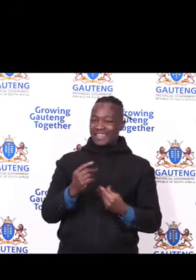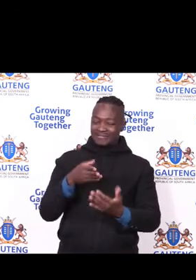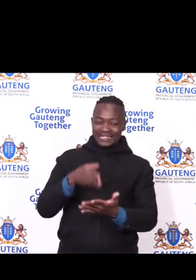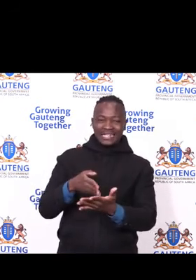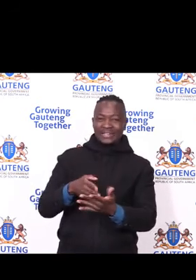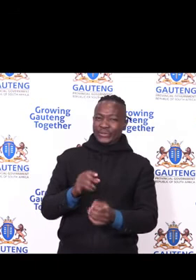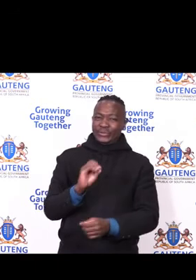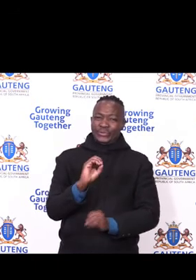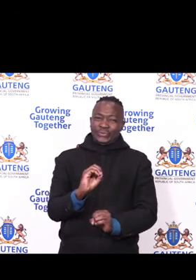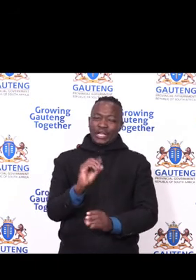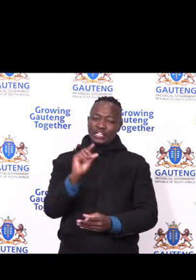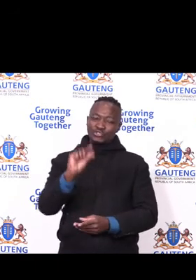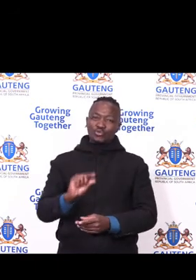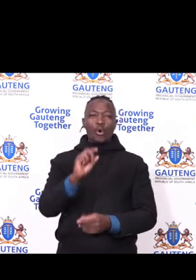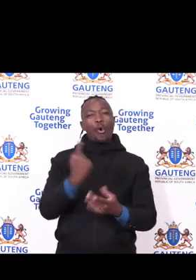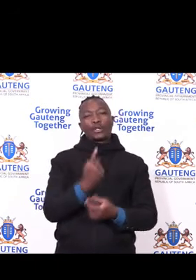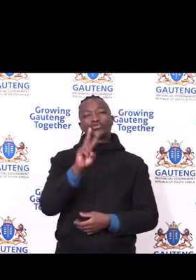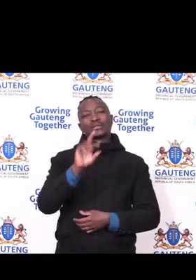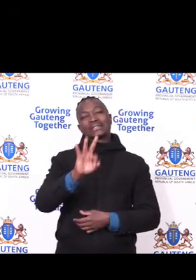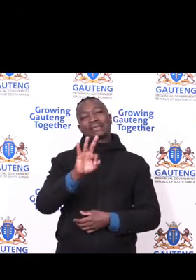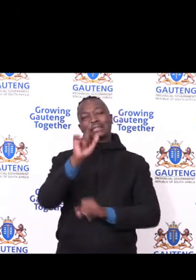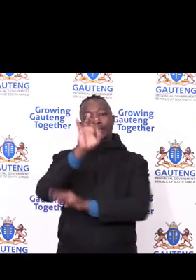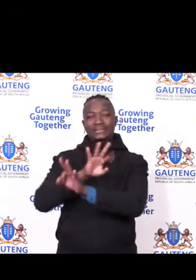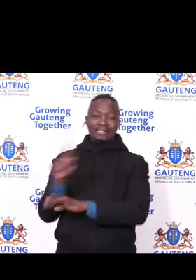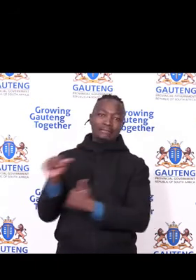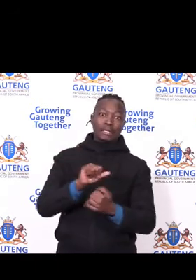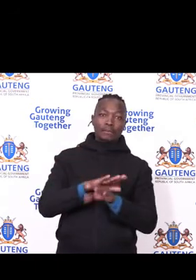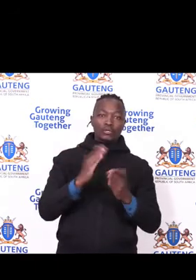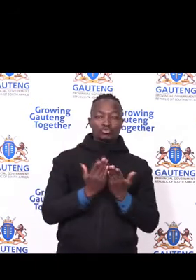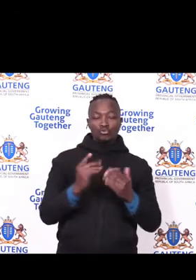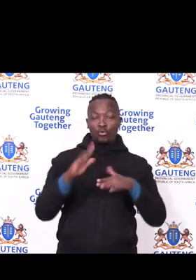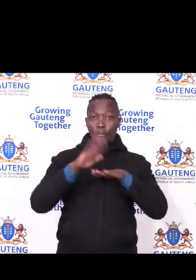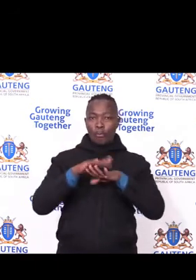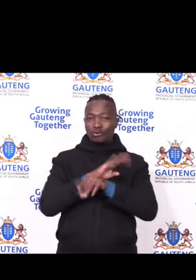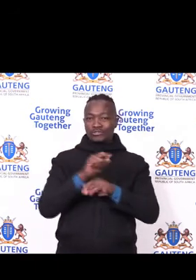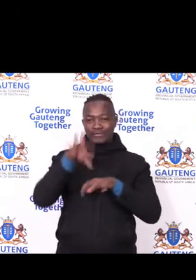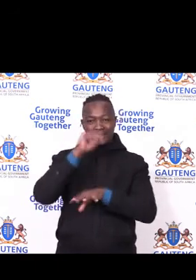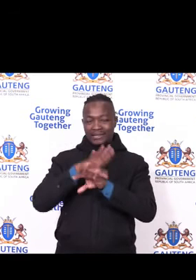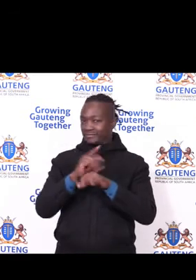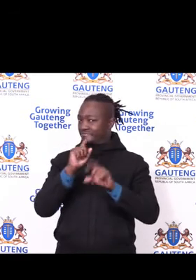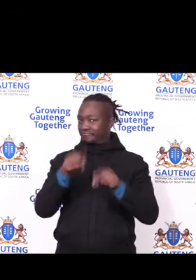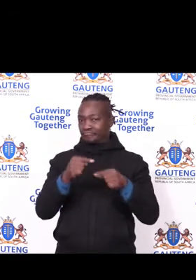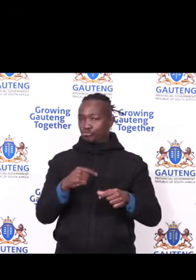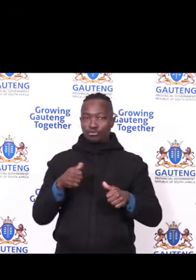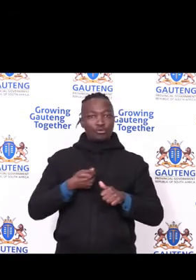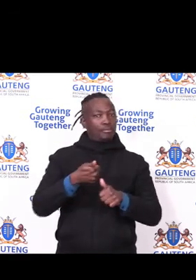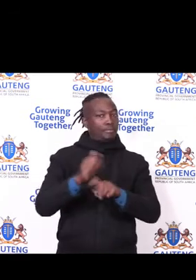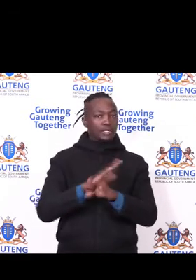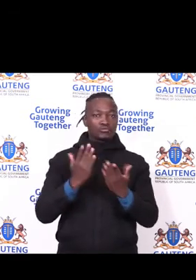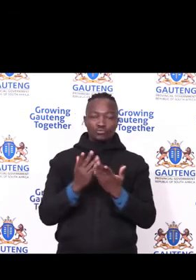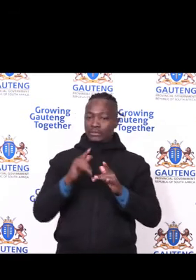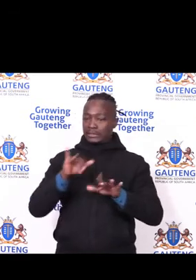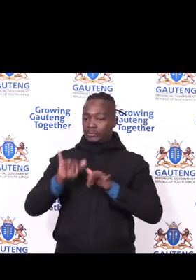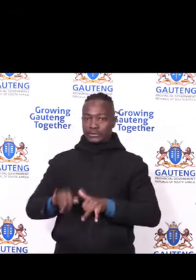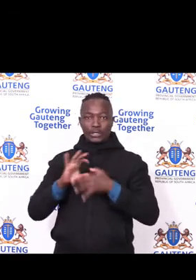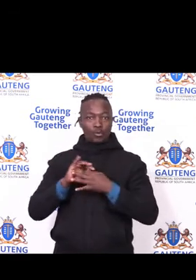attendance. Only 23% of learners came back. Majority of learners preferred to learn at home. We'll share